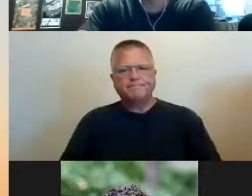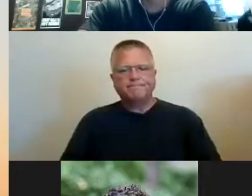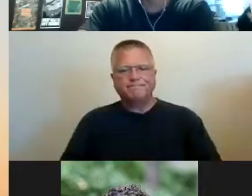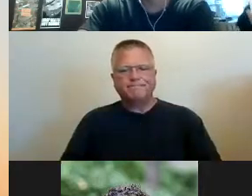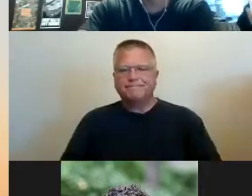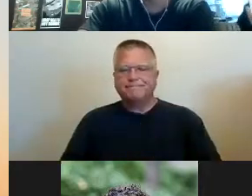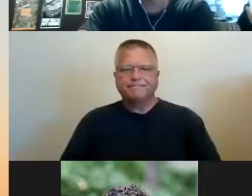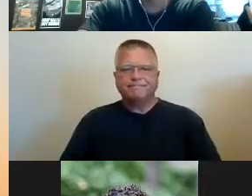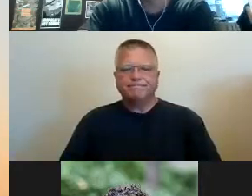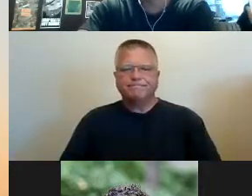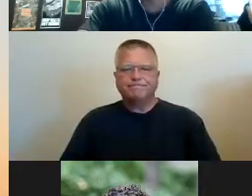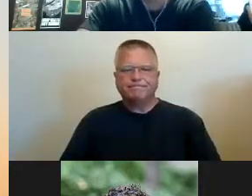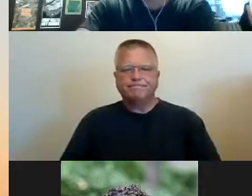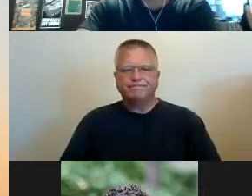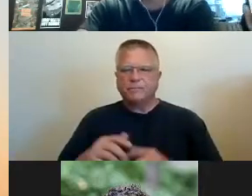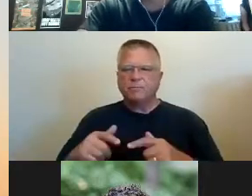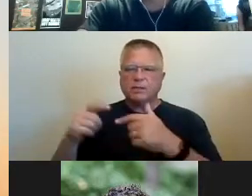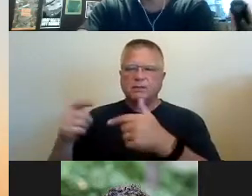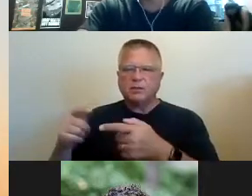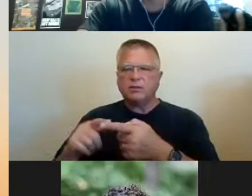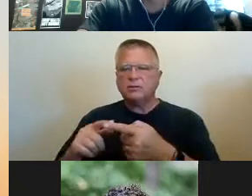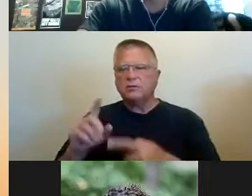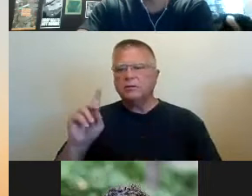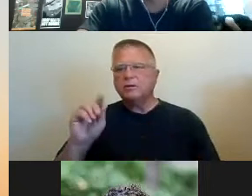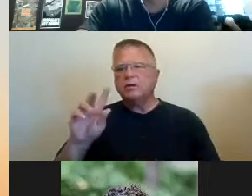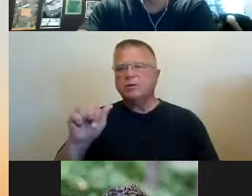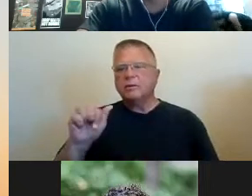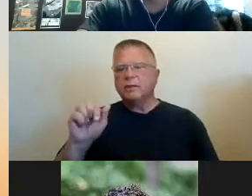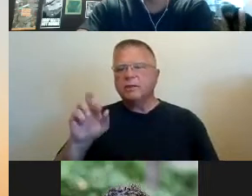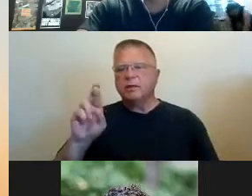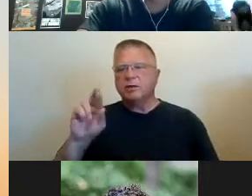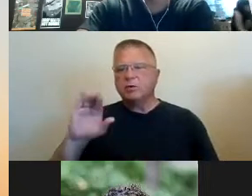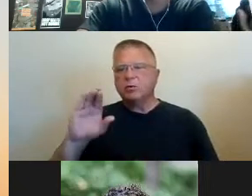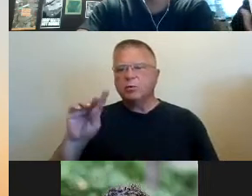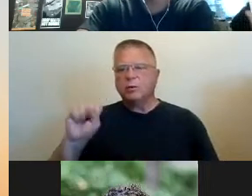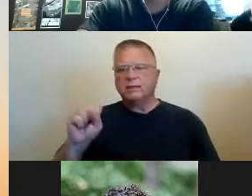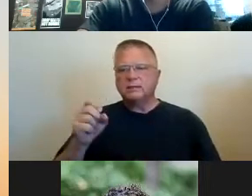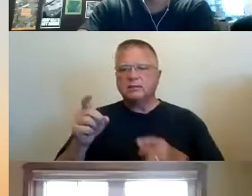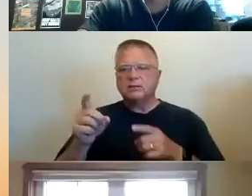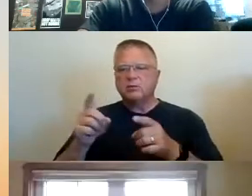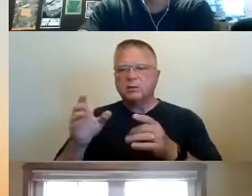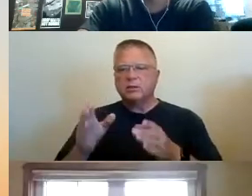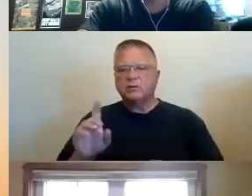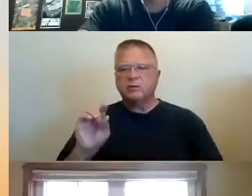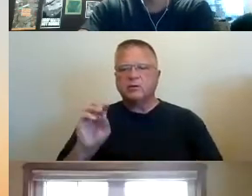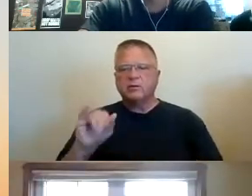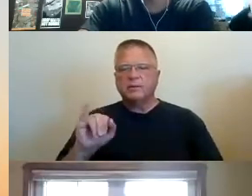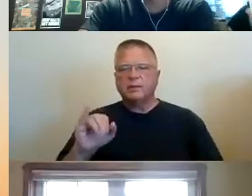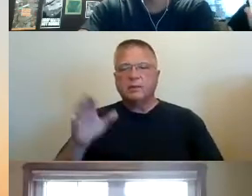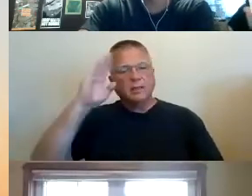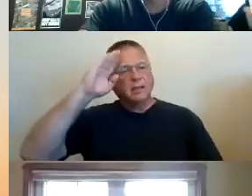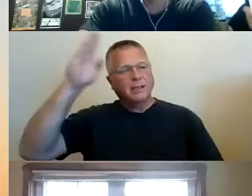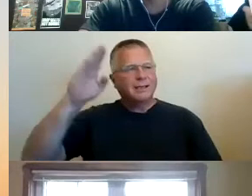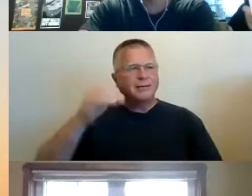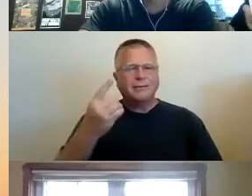I'm just going to pass it along to Karina Ricks, the director of DOMI. Great. Hello, everyone. So